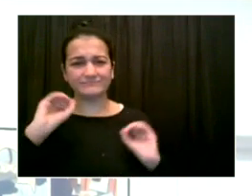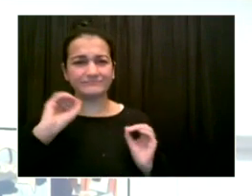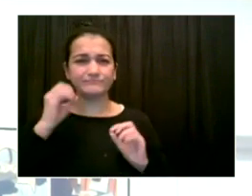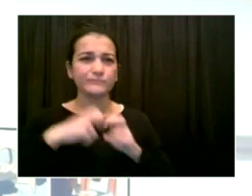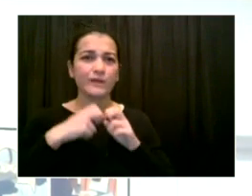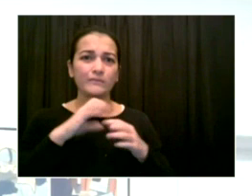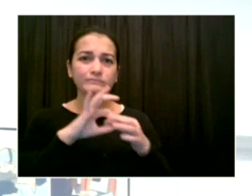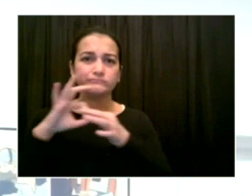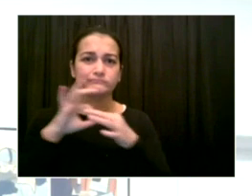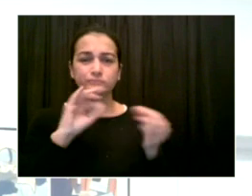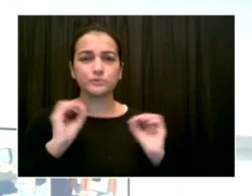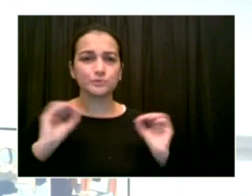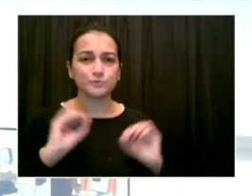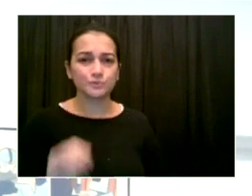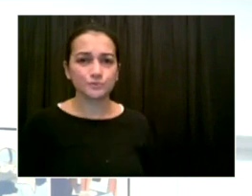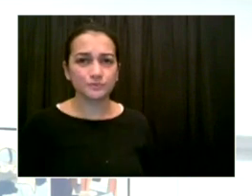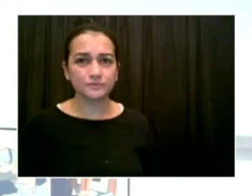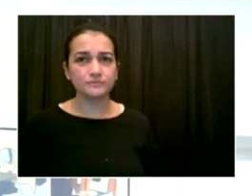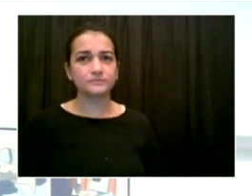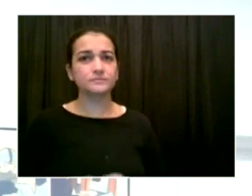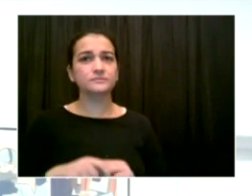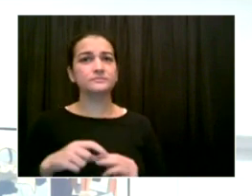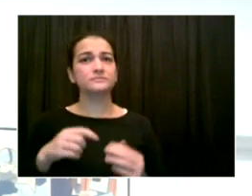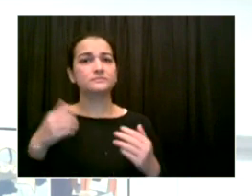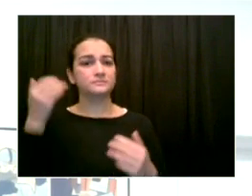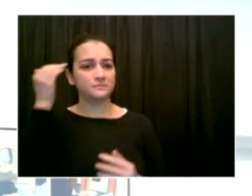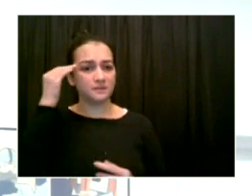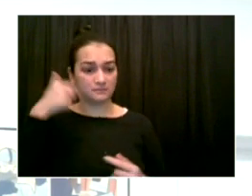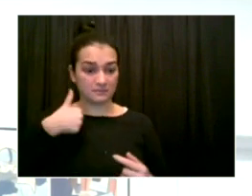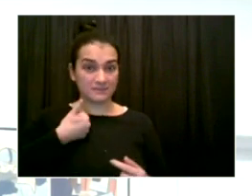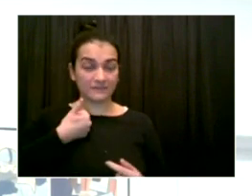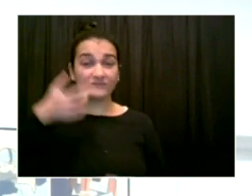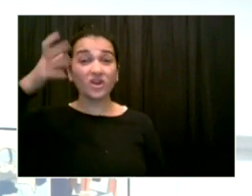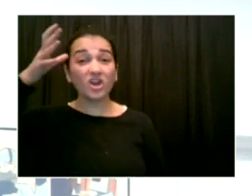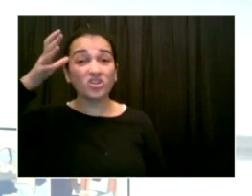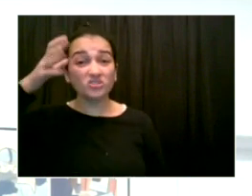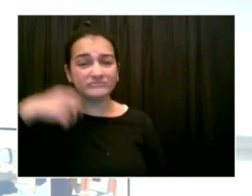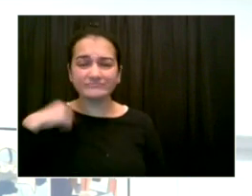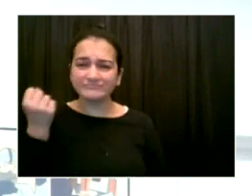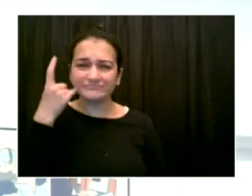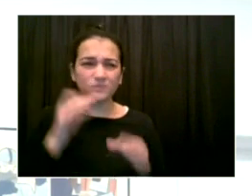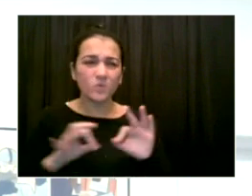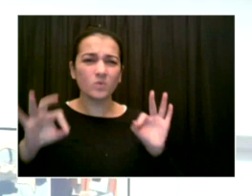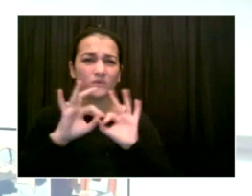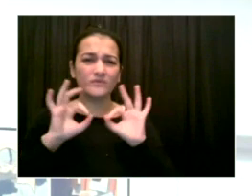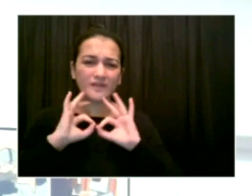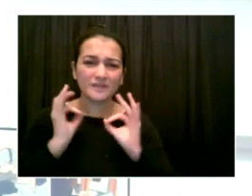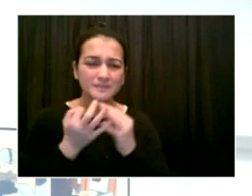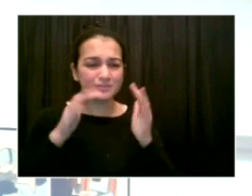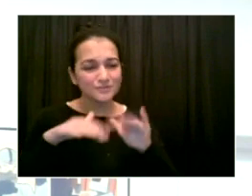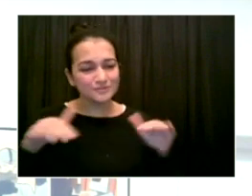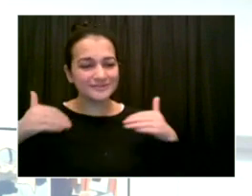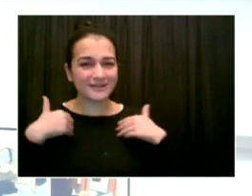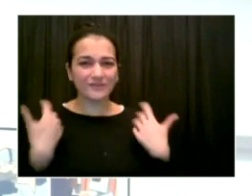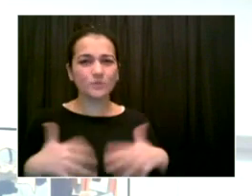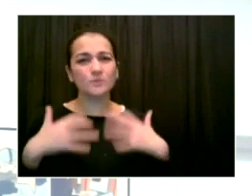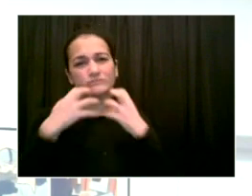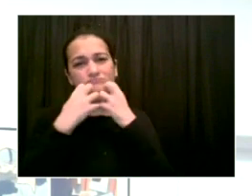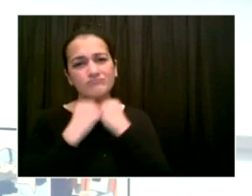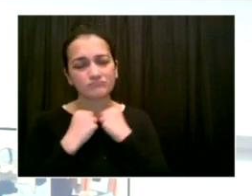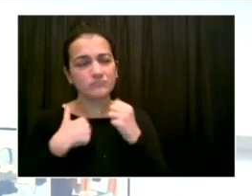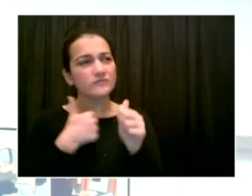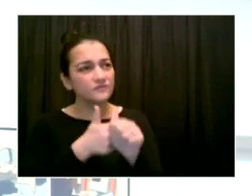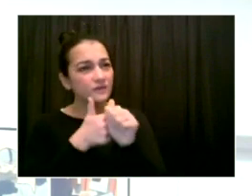their families. But we can unequivocally state, because the science is clear, that the COVID vaccines do not impact a